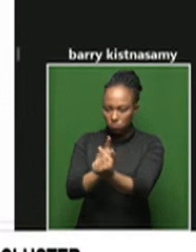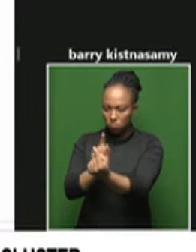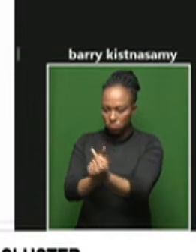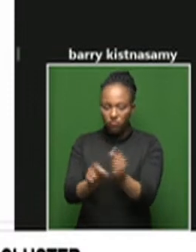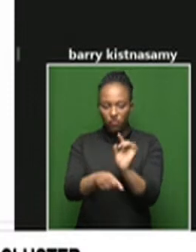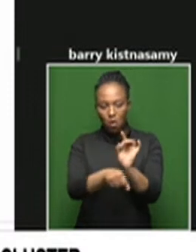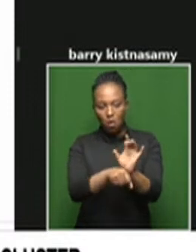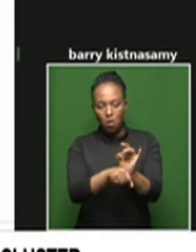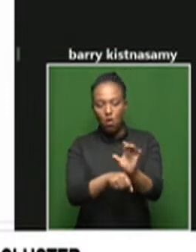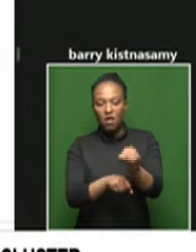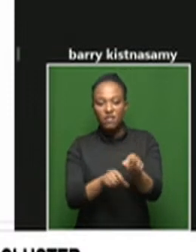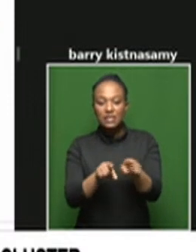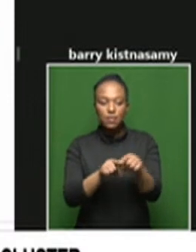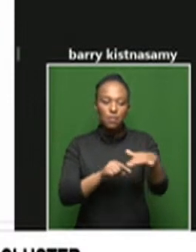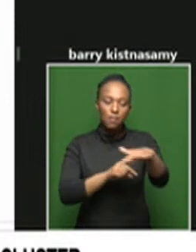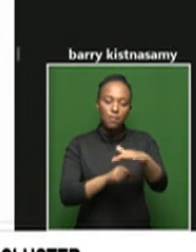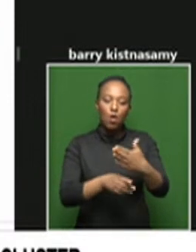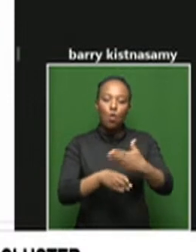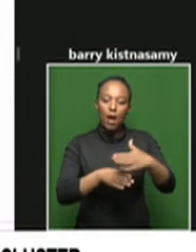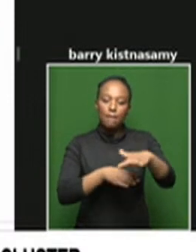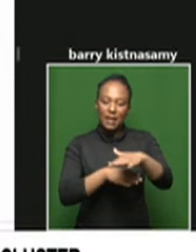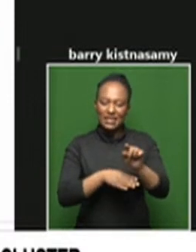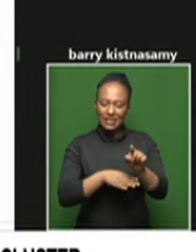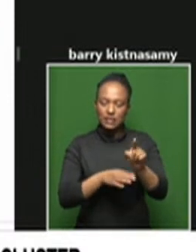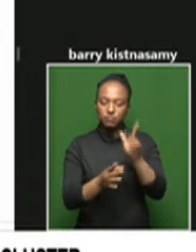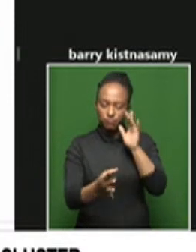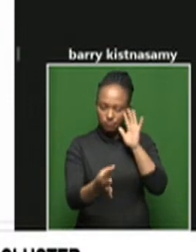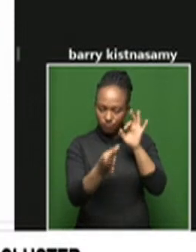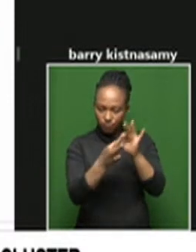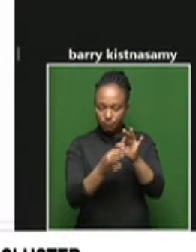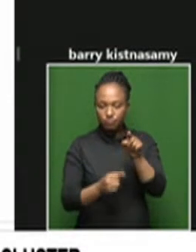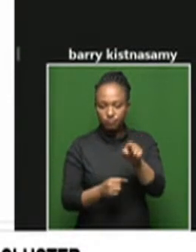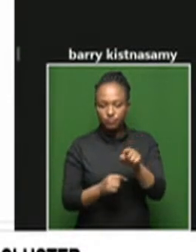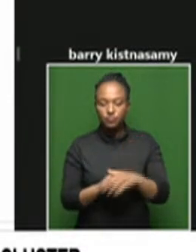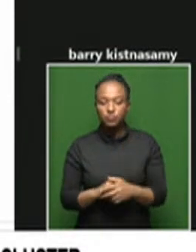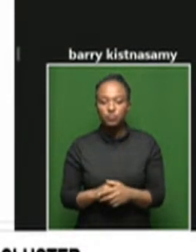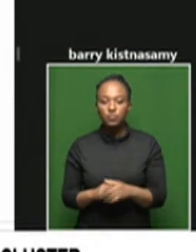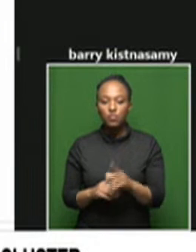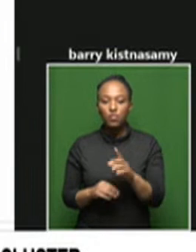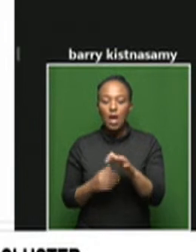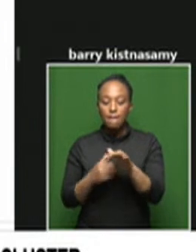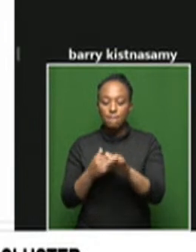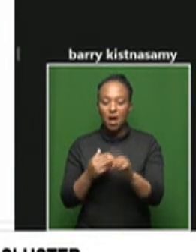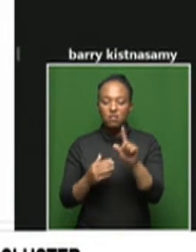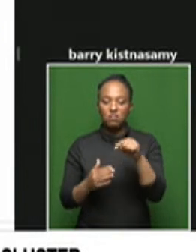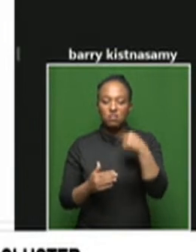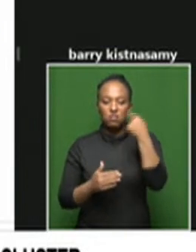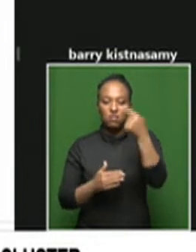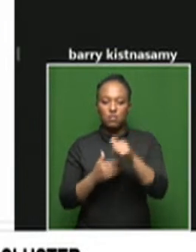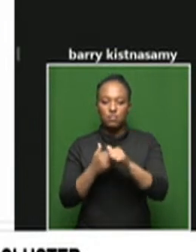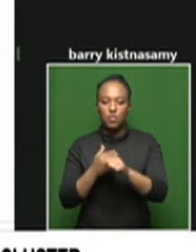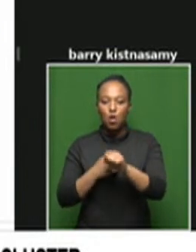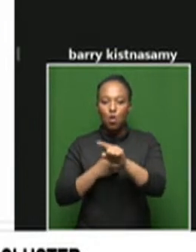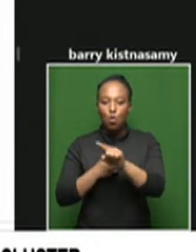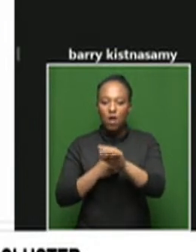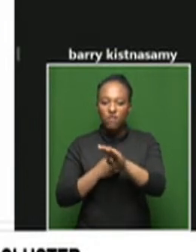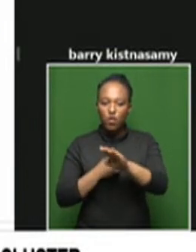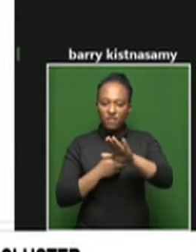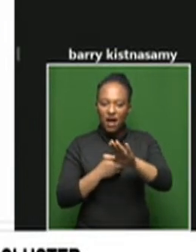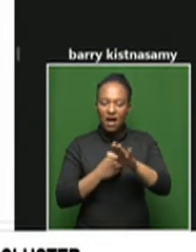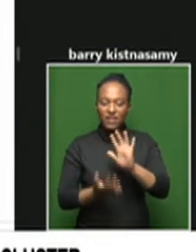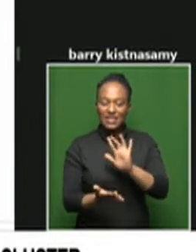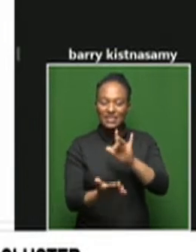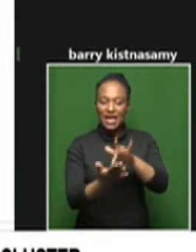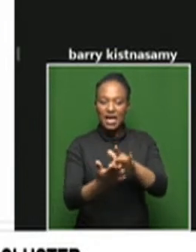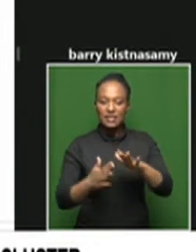well, but particularly in workplaces. In terms of the next month, we're planning 145 sites in terms of the rollout. You can